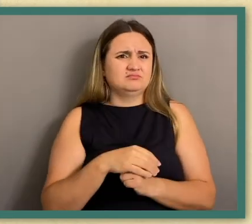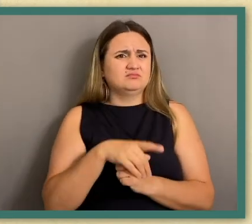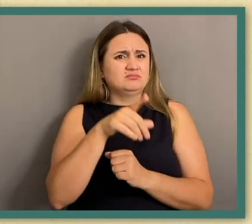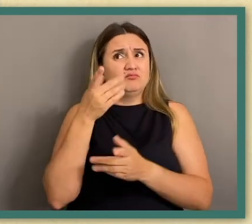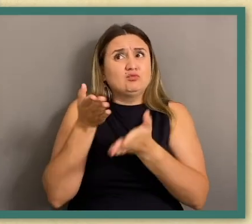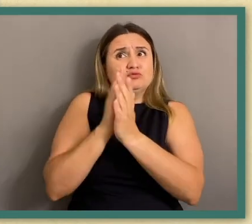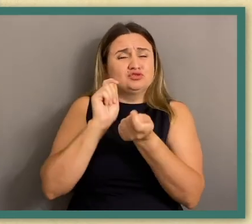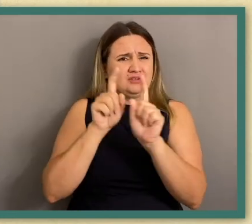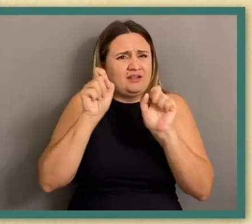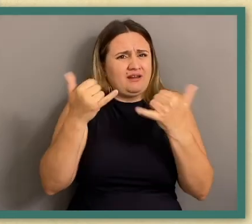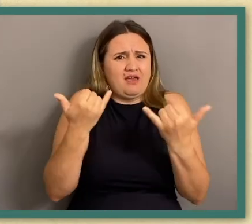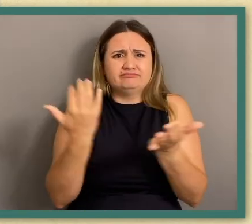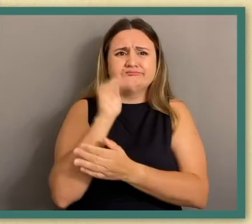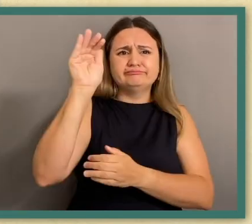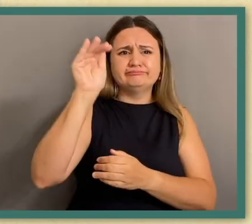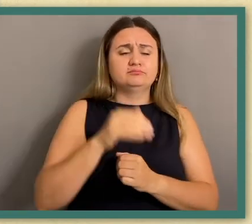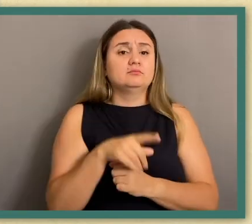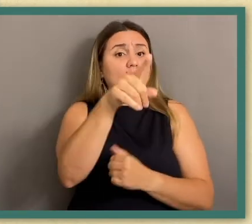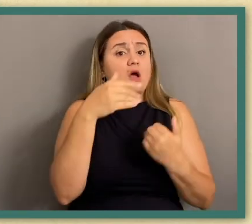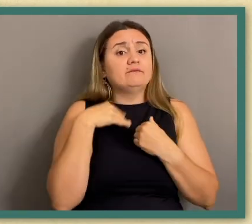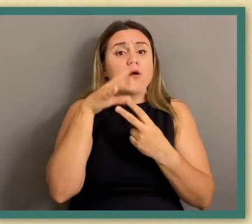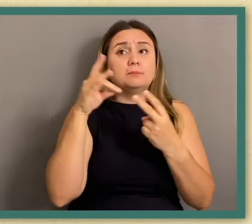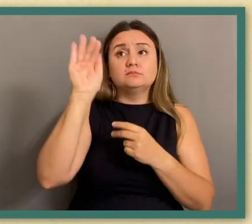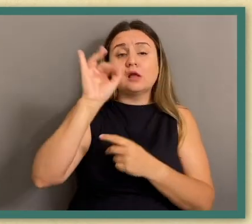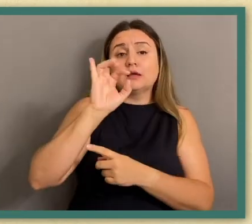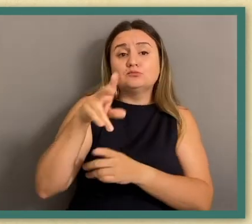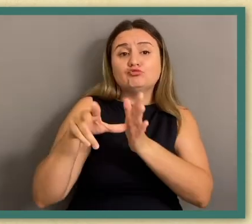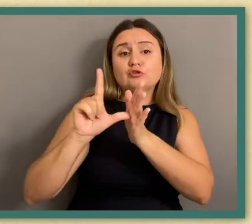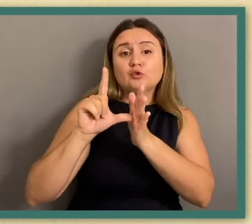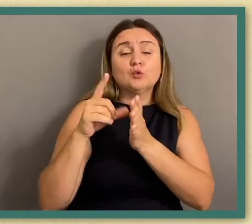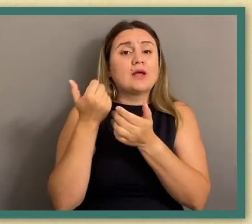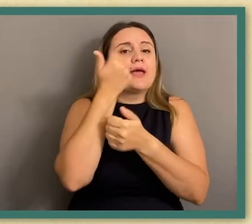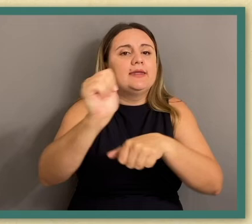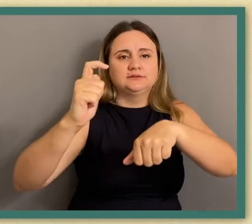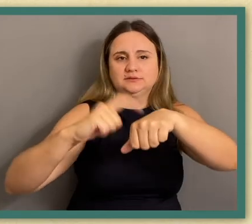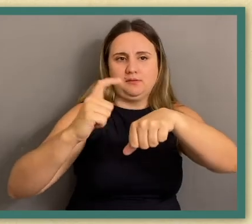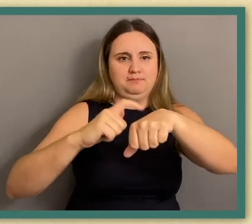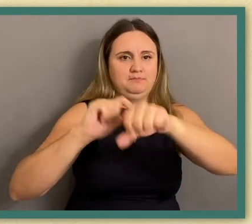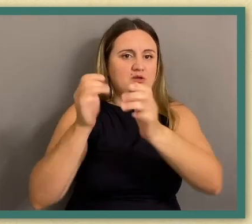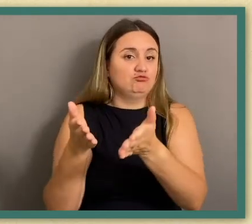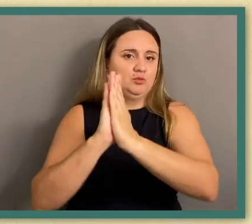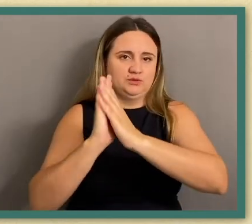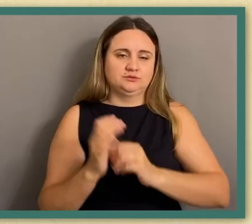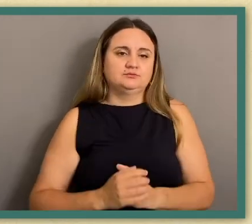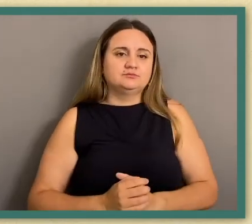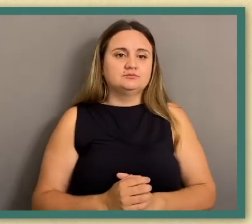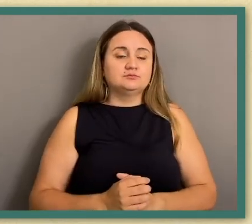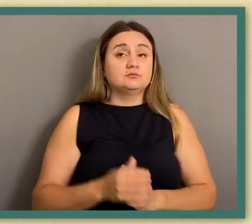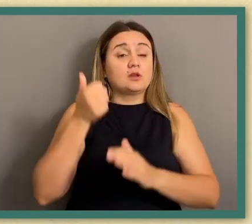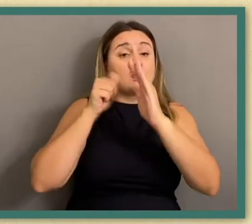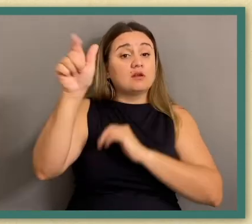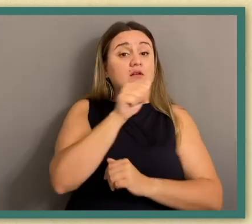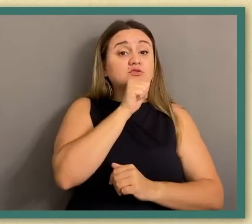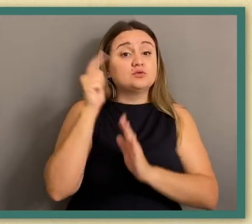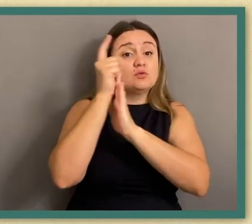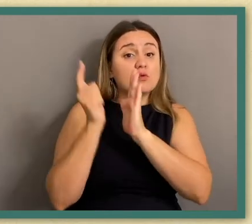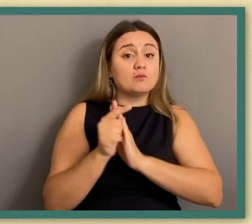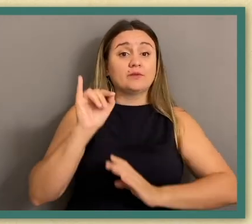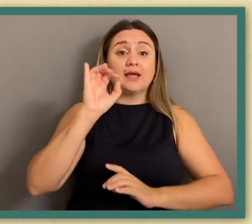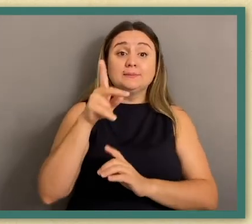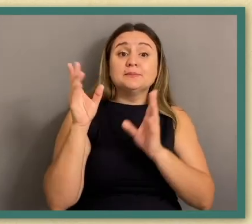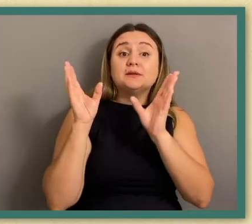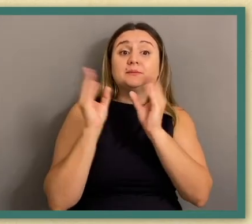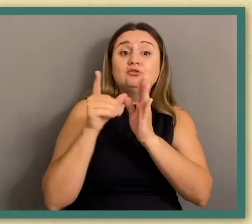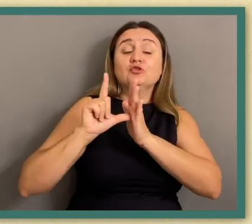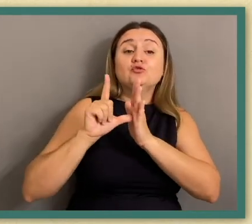have the option to request an IEP review meeting at any time. Under Arizona law, the IEP review meeting must